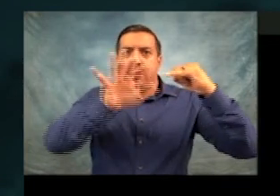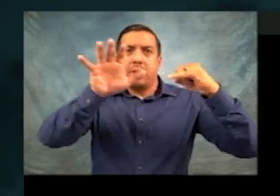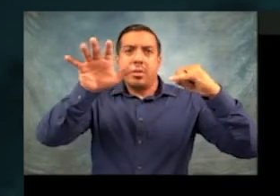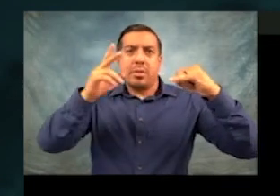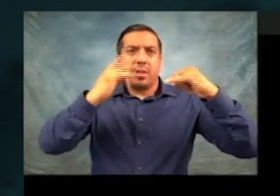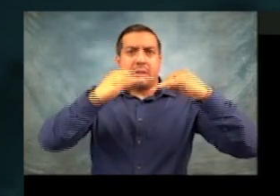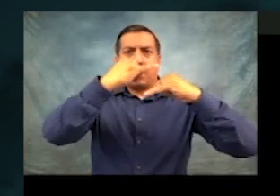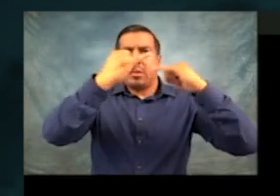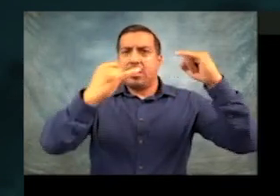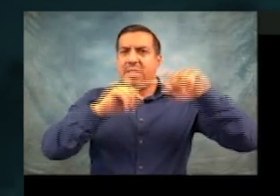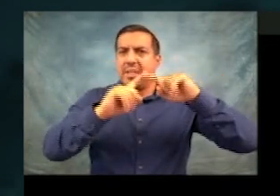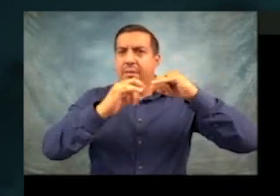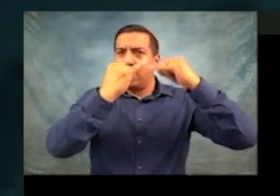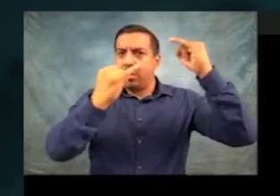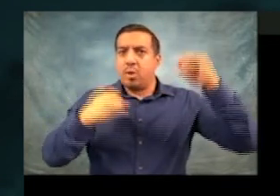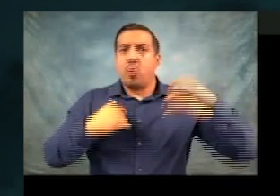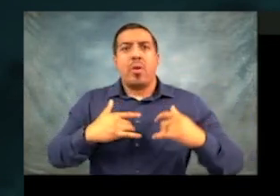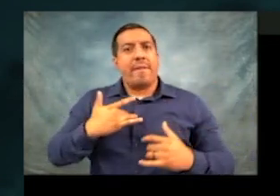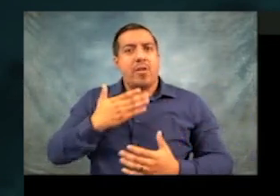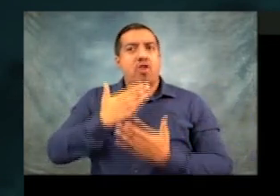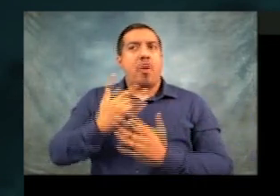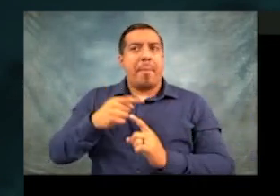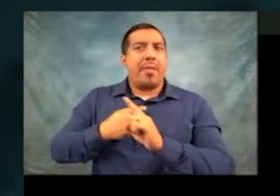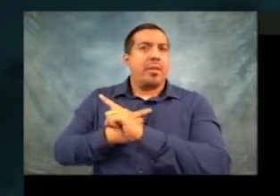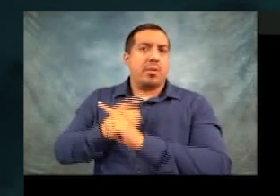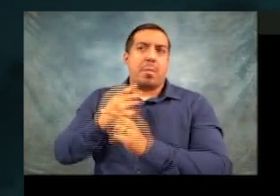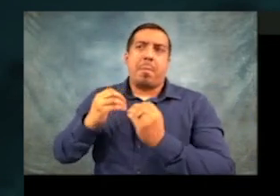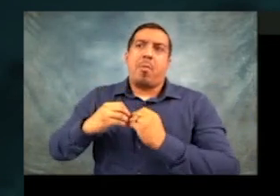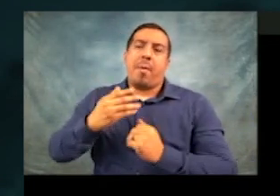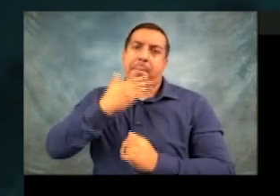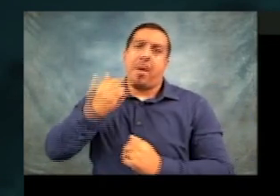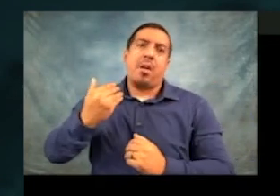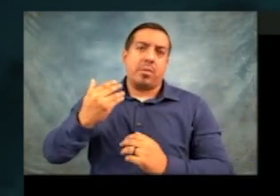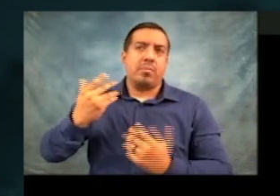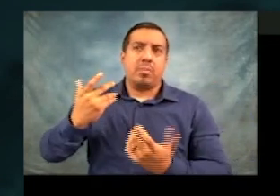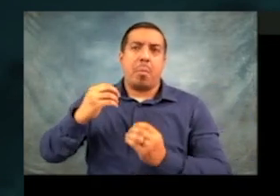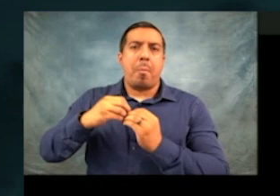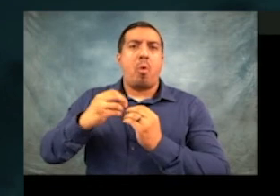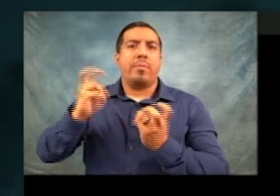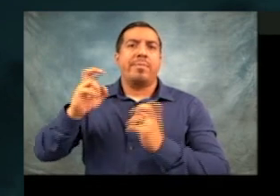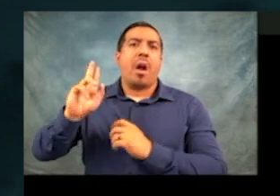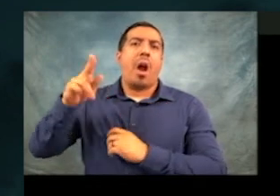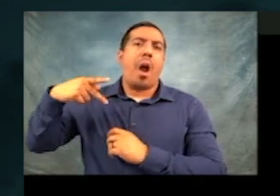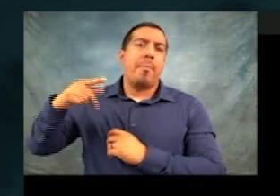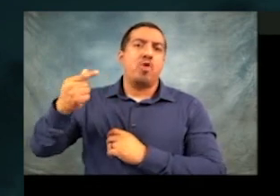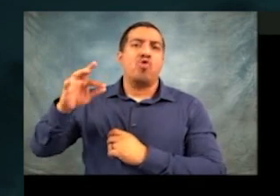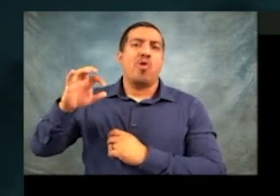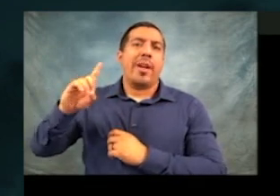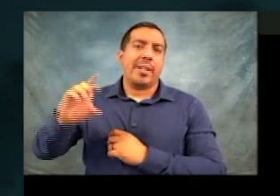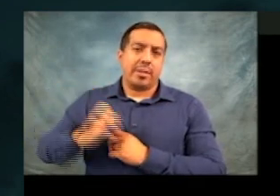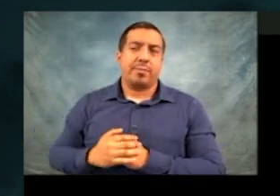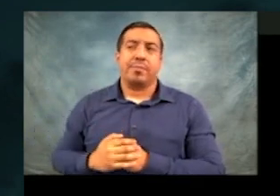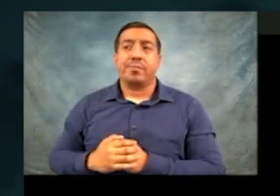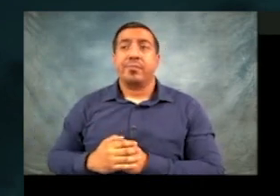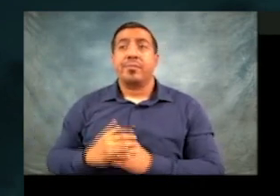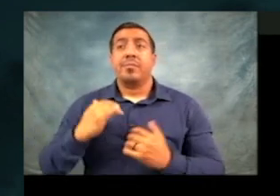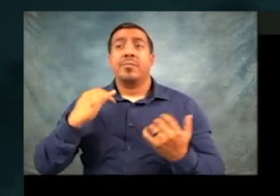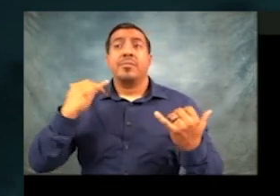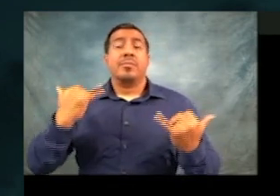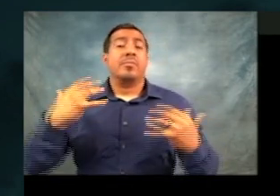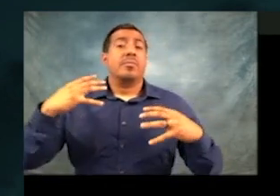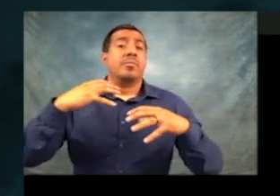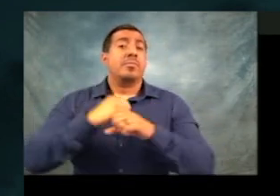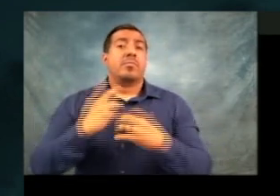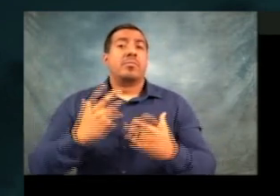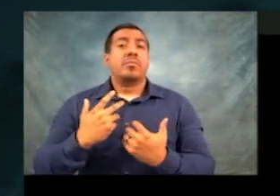So we feel really good about this, and we're really excited about this particular upgrade. So in conclusions, despite a record-breaking season, there were